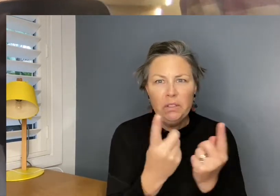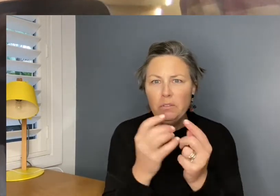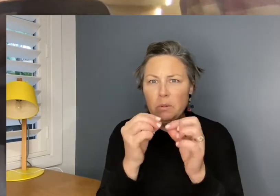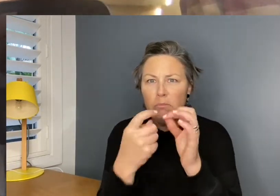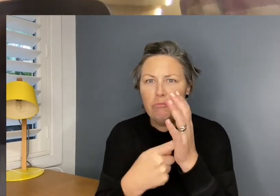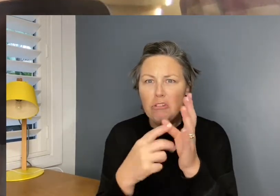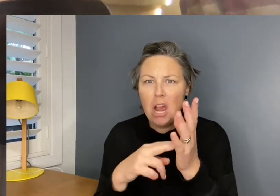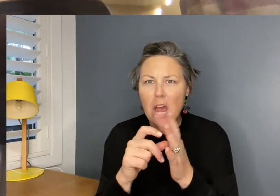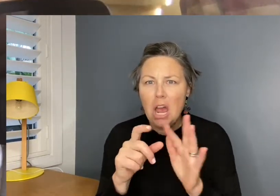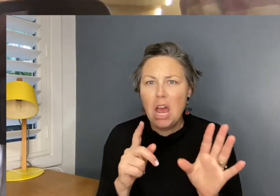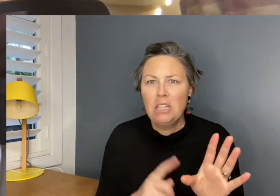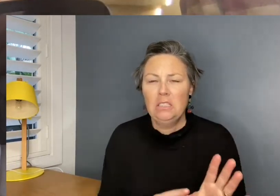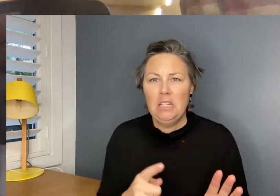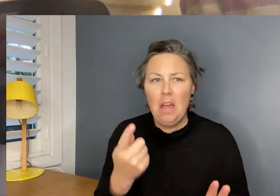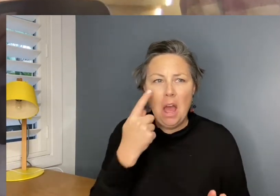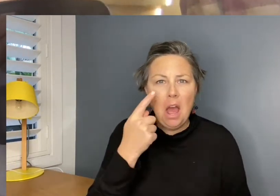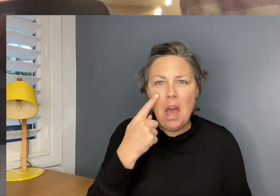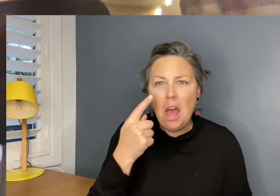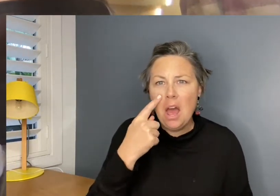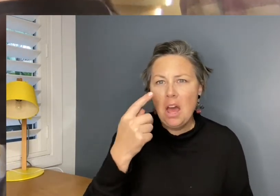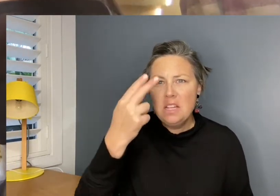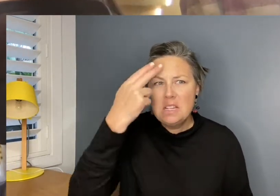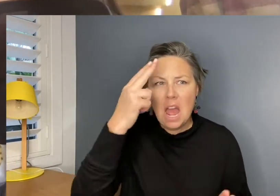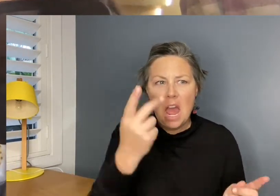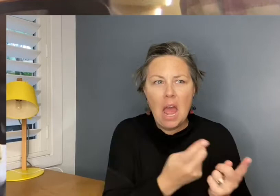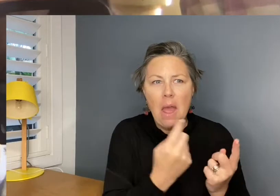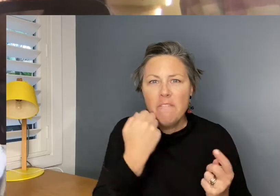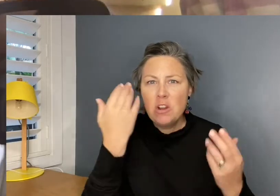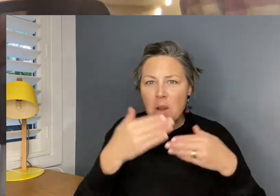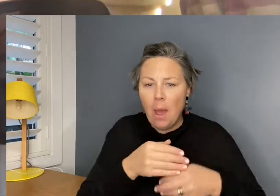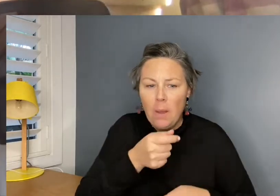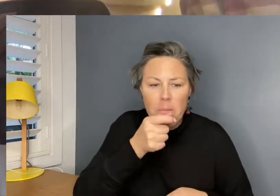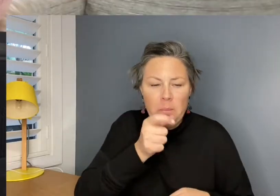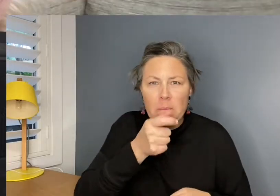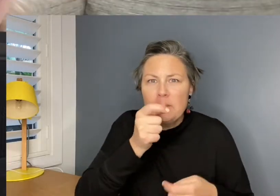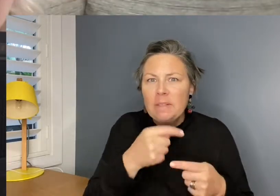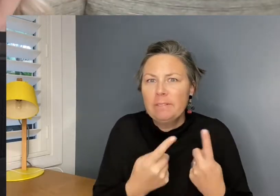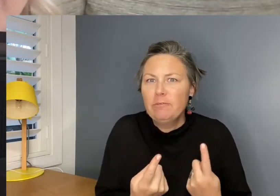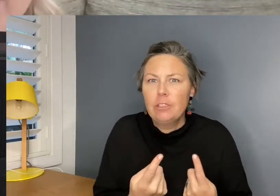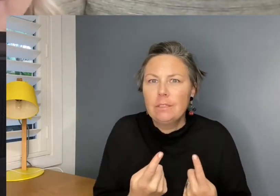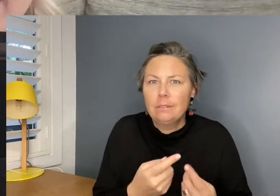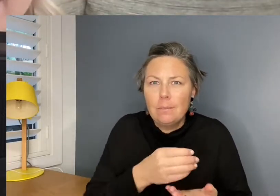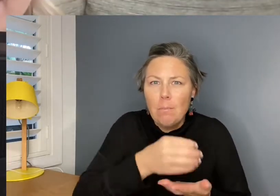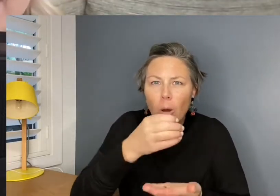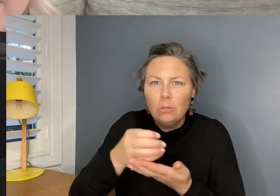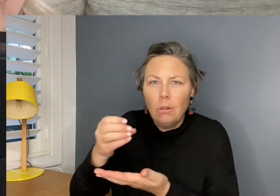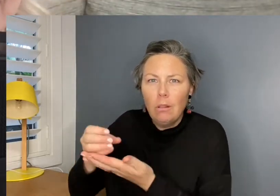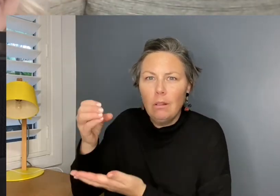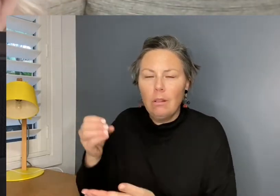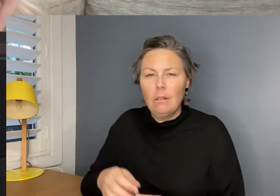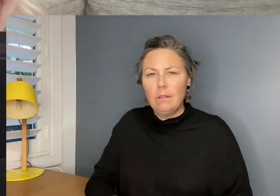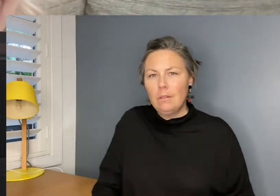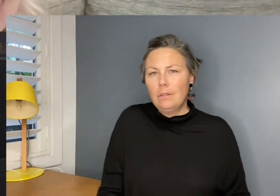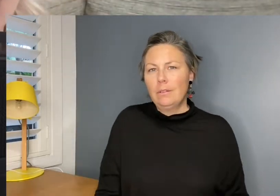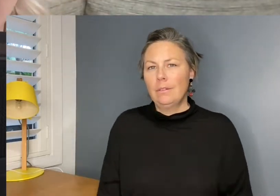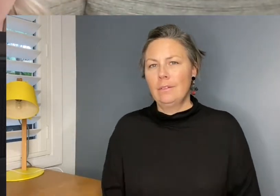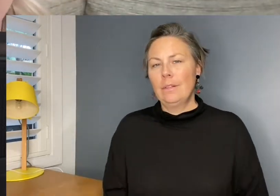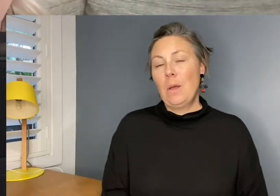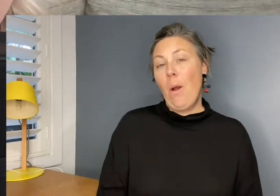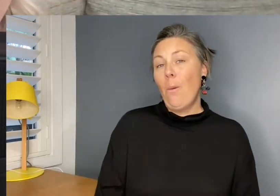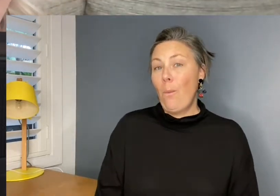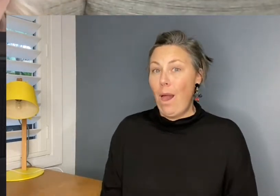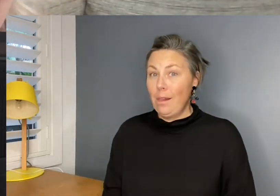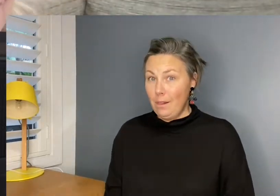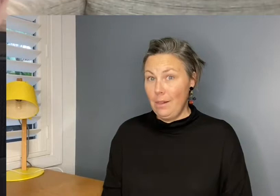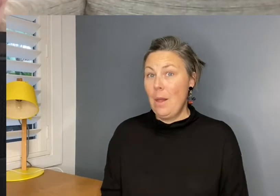got all the best dried gingers to try. We're doing tastings every night. Yeah, it's great. All right, well, I think you should quickly text Aiden if